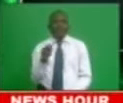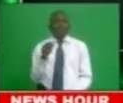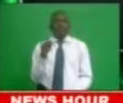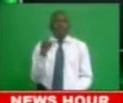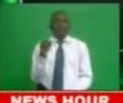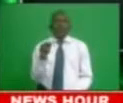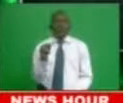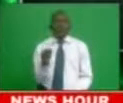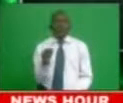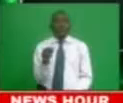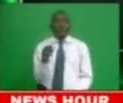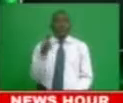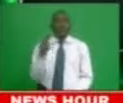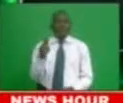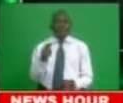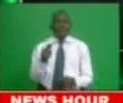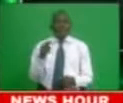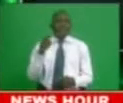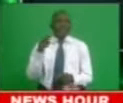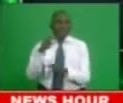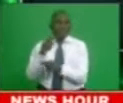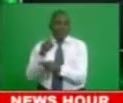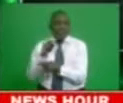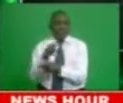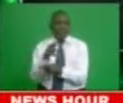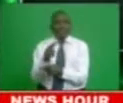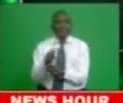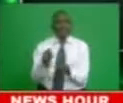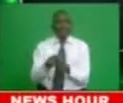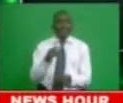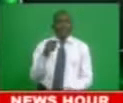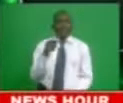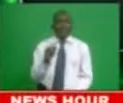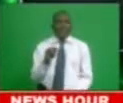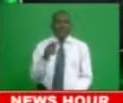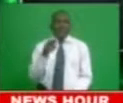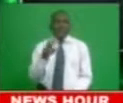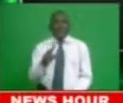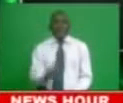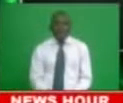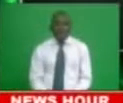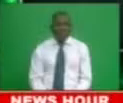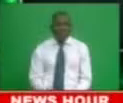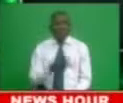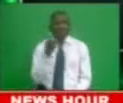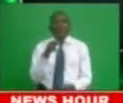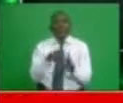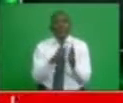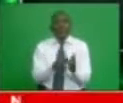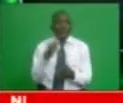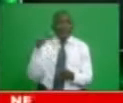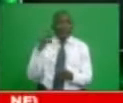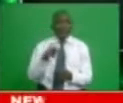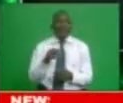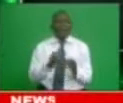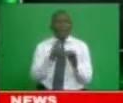Romeo Odro, UTV, Theophilus Sampa, GTV, Michael Otieje, TV3, Best Reporter, Radio,